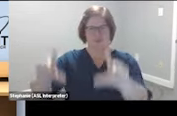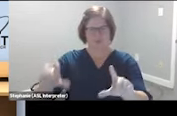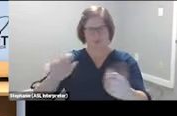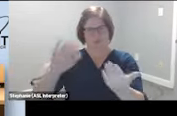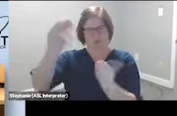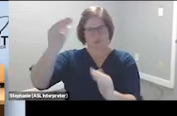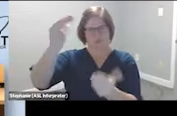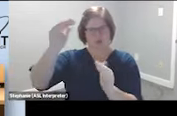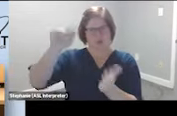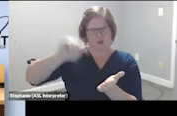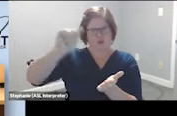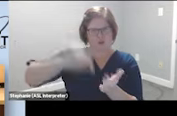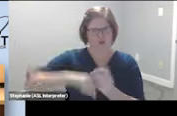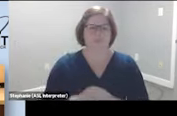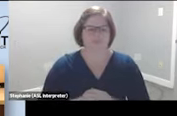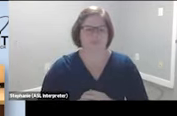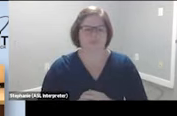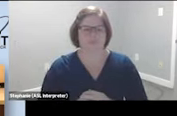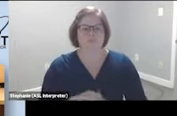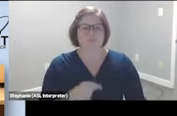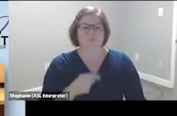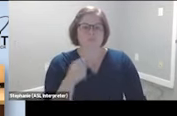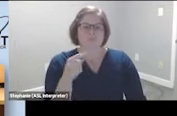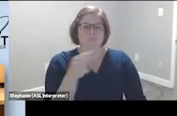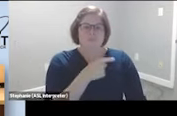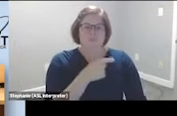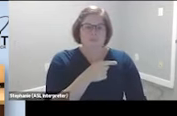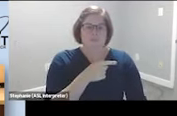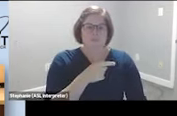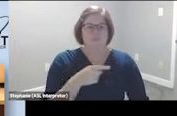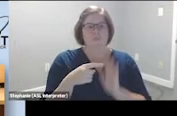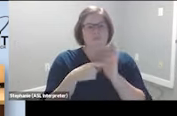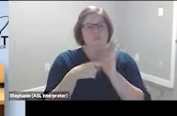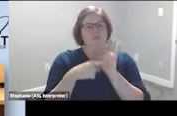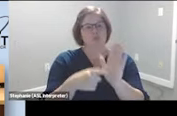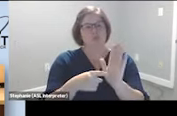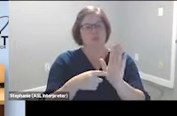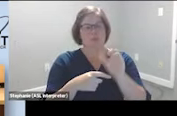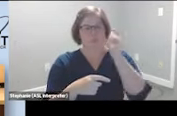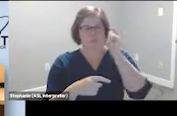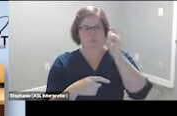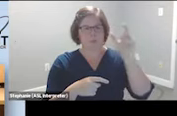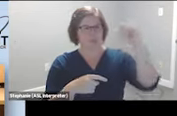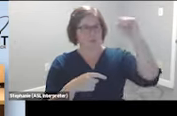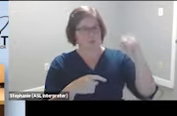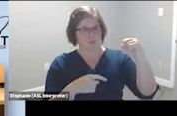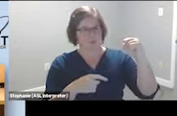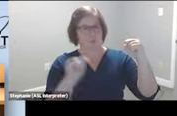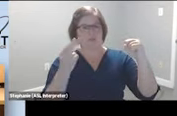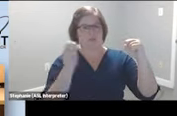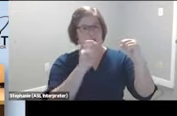Earth. And this next slide shows the transit of the space station across the moon. And the